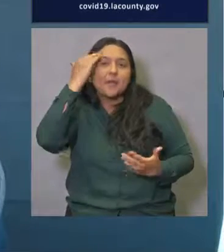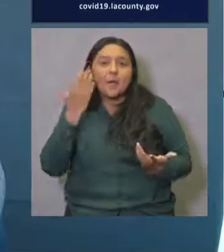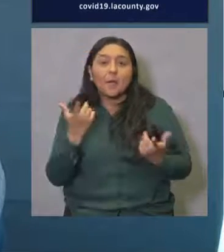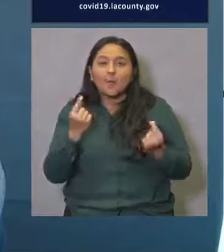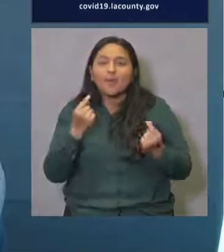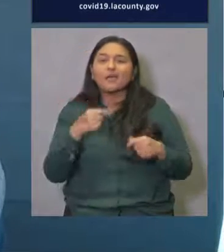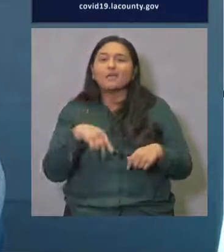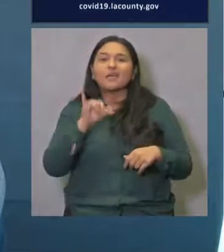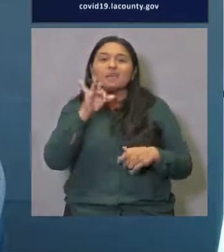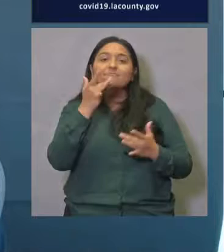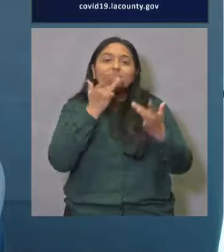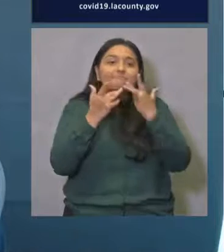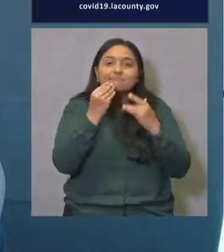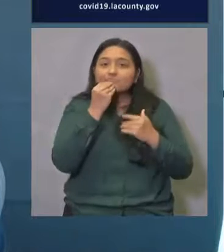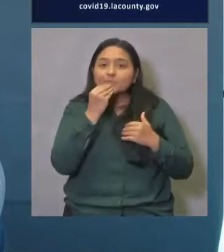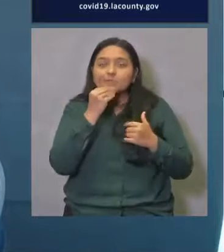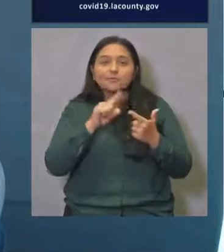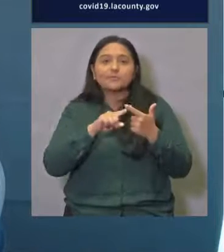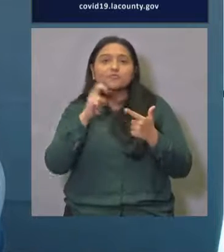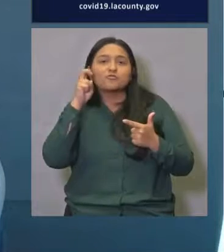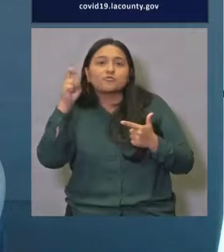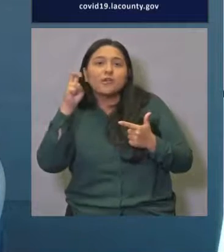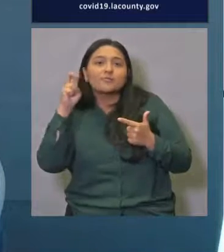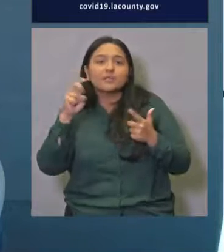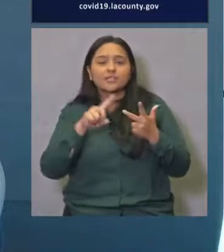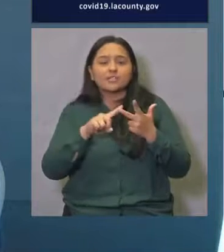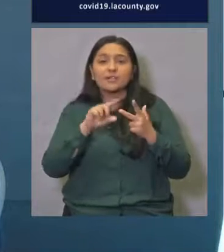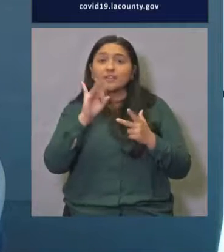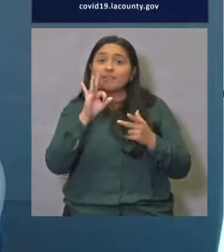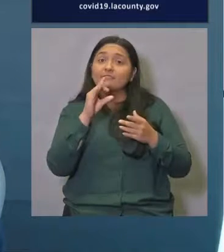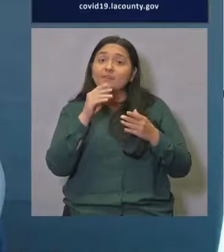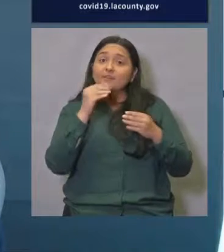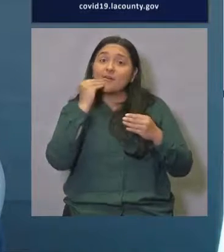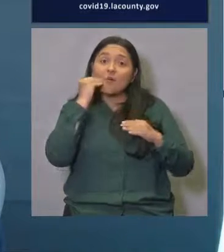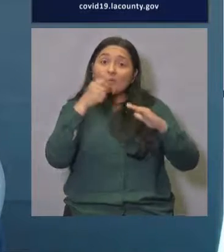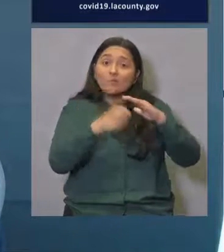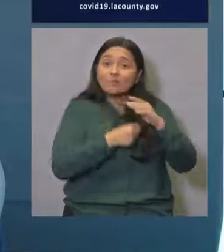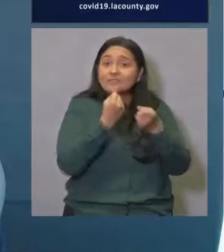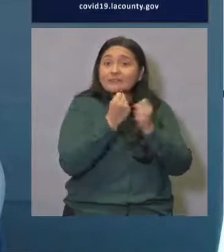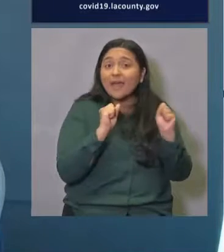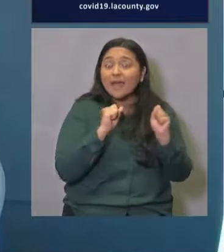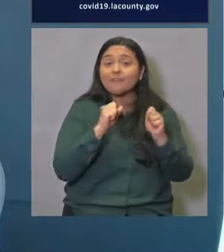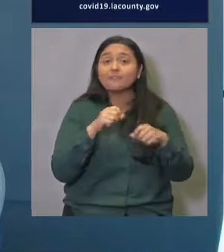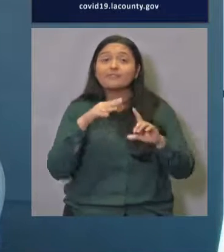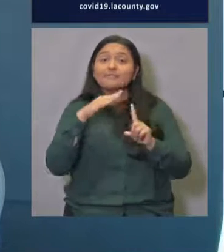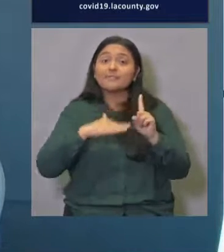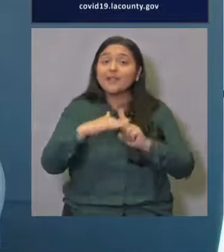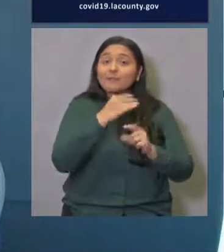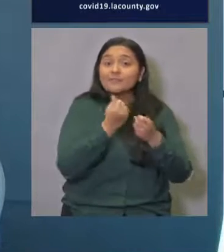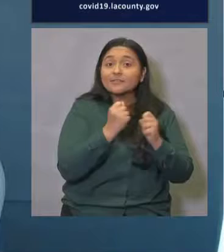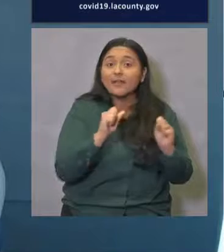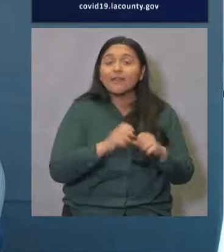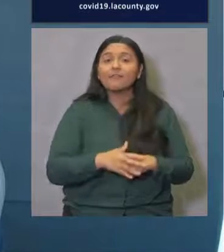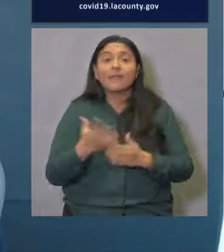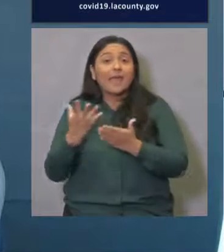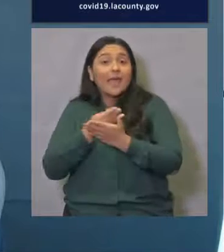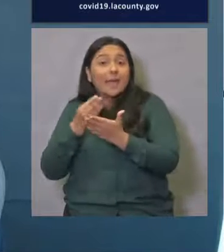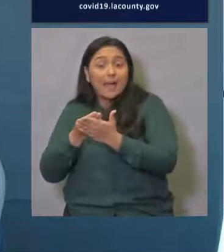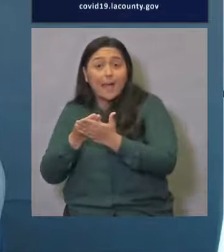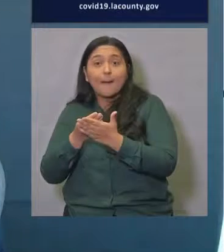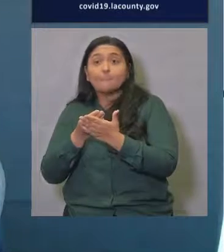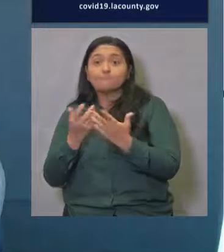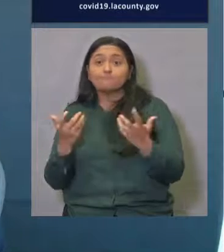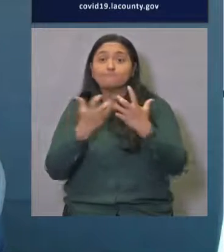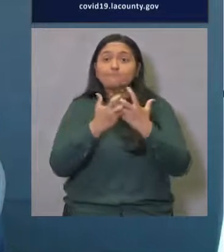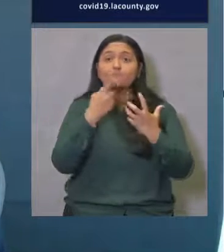to food and transportation, safe housing in a safe neighborhood, income sources that are sufficient to meet the basic needs